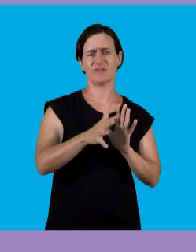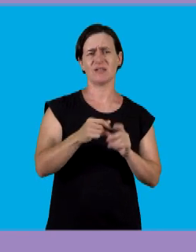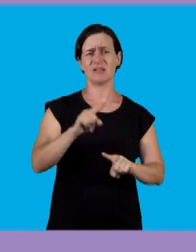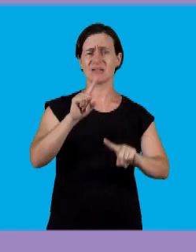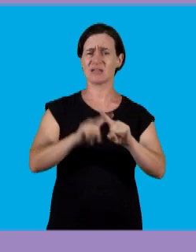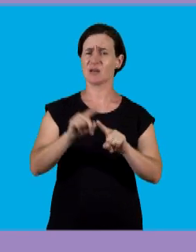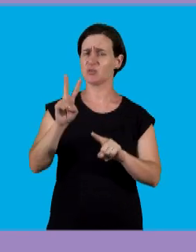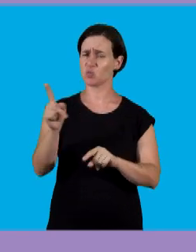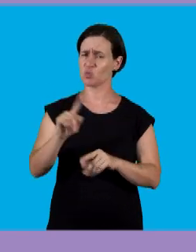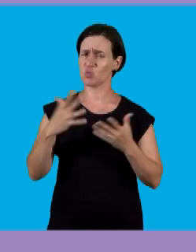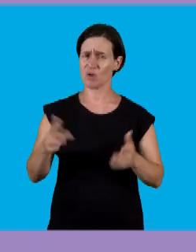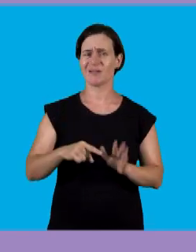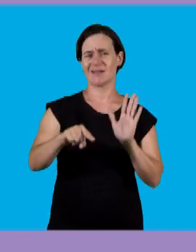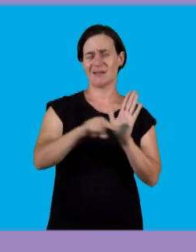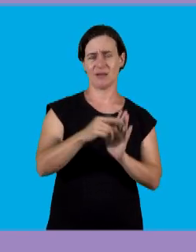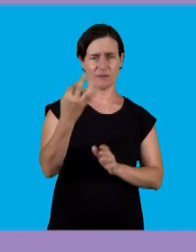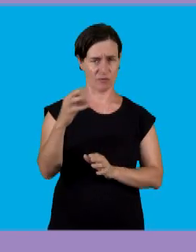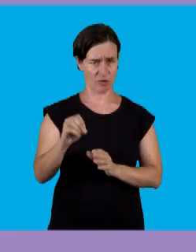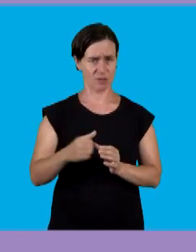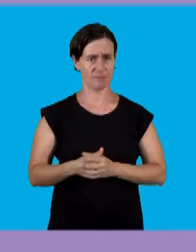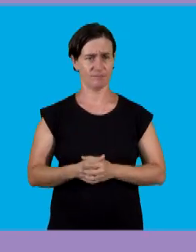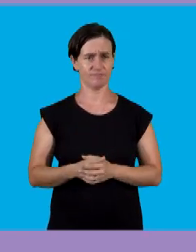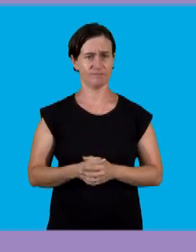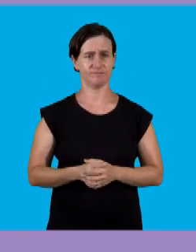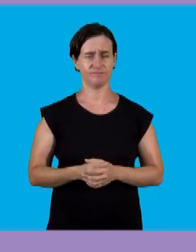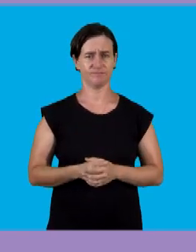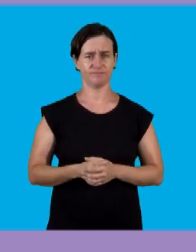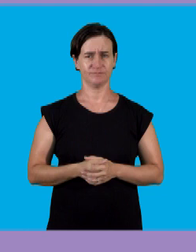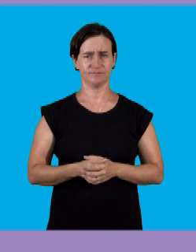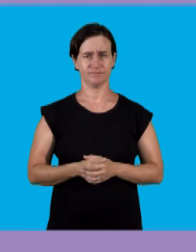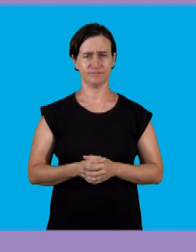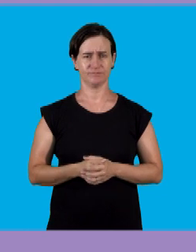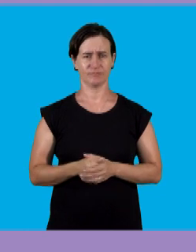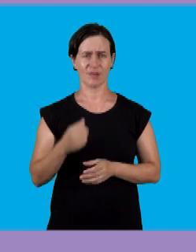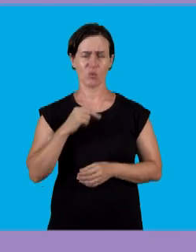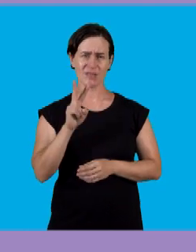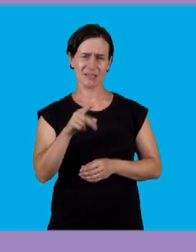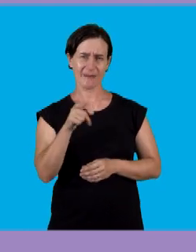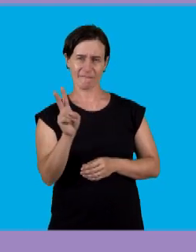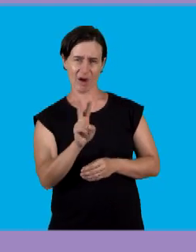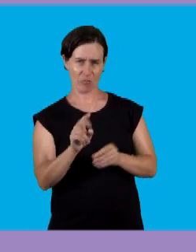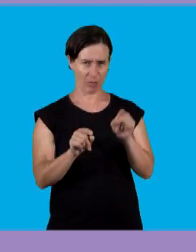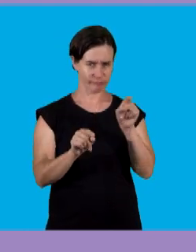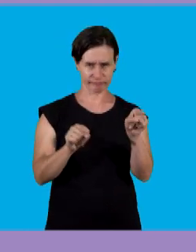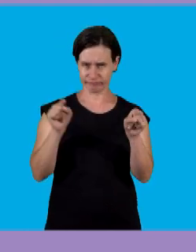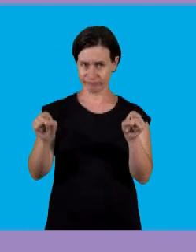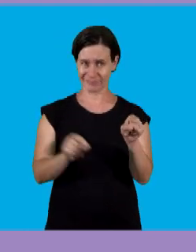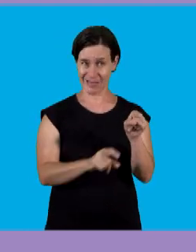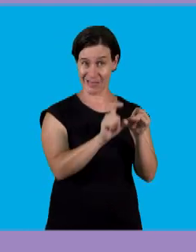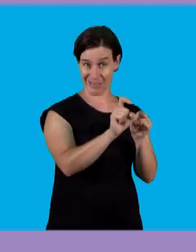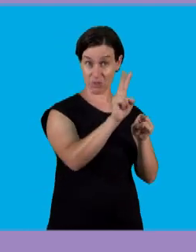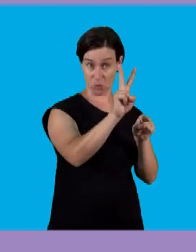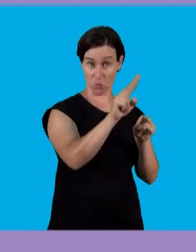That's going to give us a negative 30. And when we look at the variables, the x